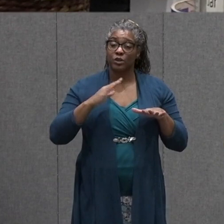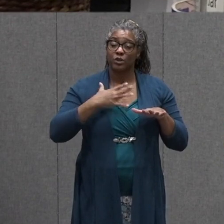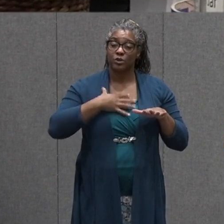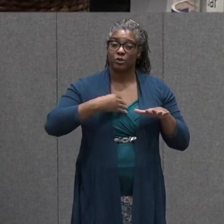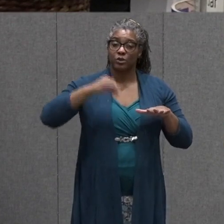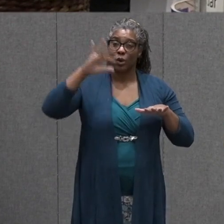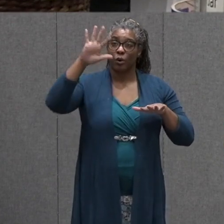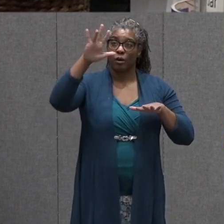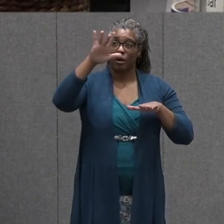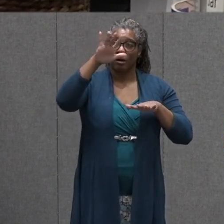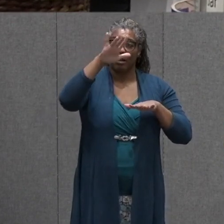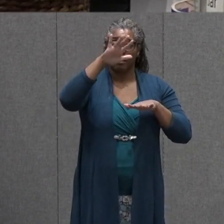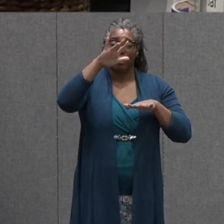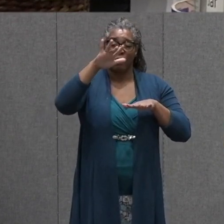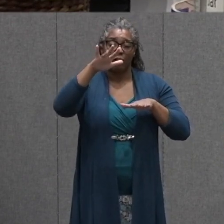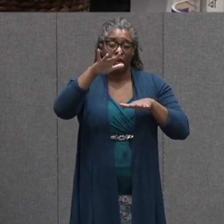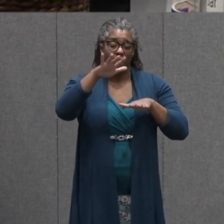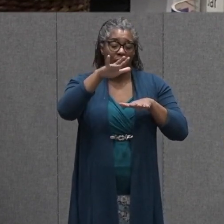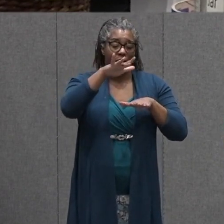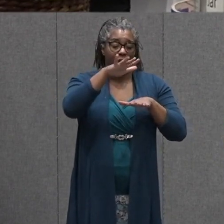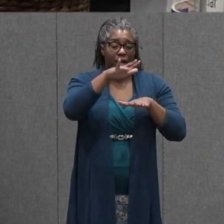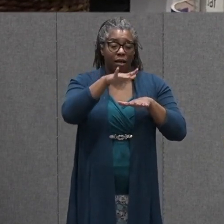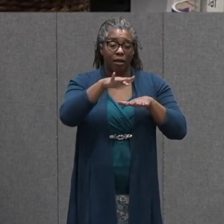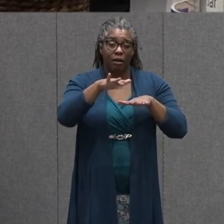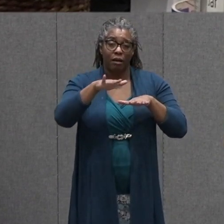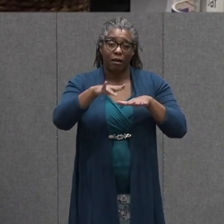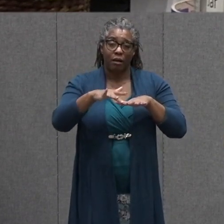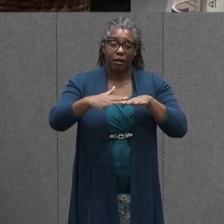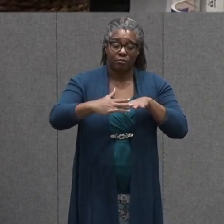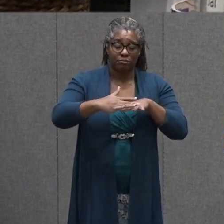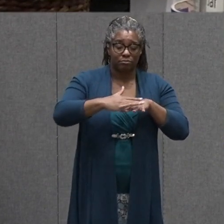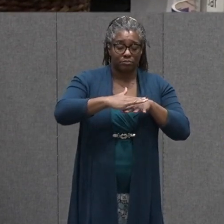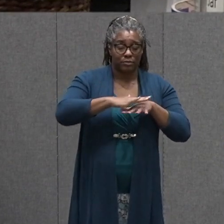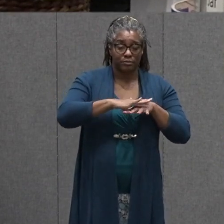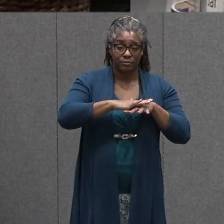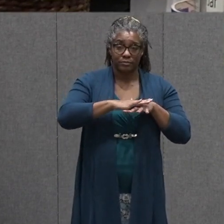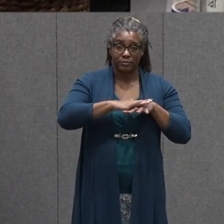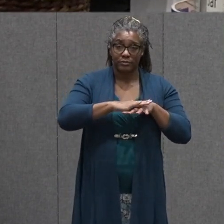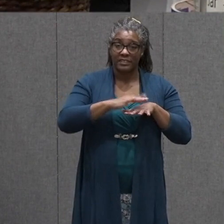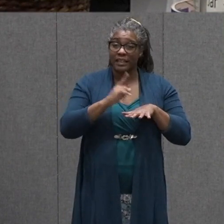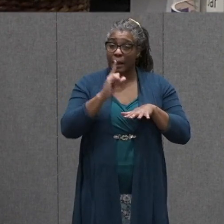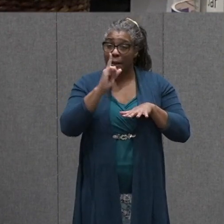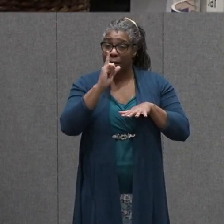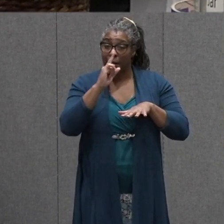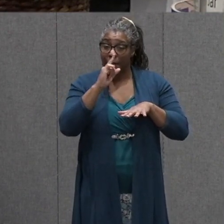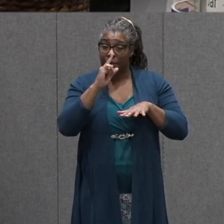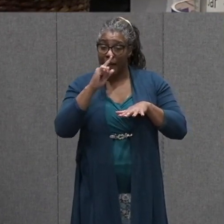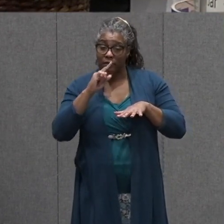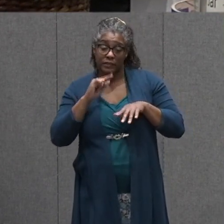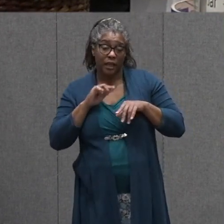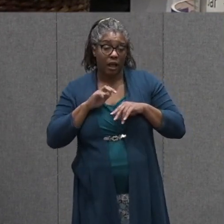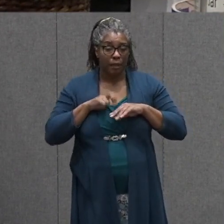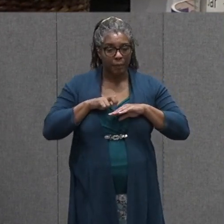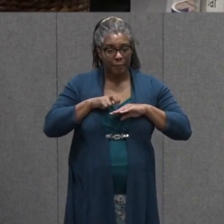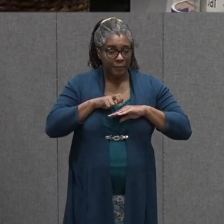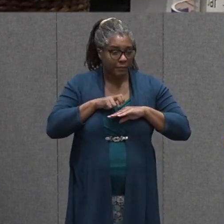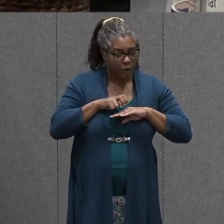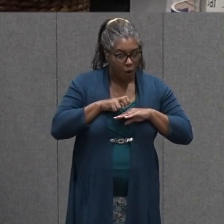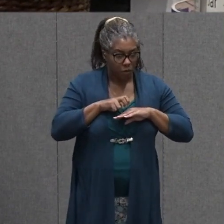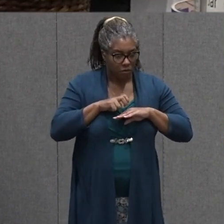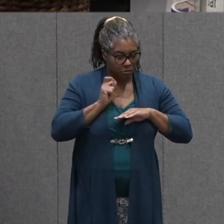this word is meant to be? And if the text that we're reading isn't too hard, those clues can help us. And it is okay